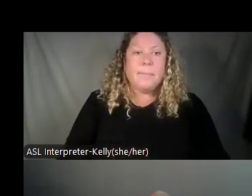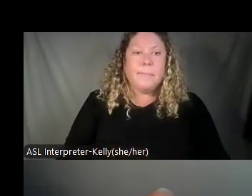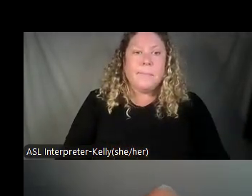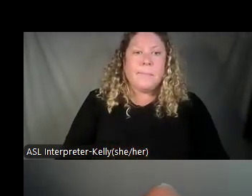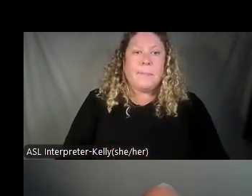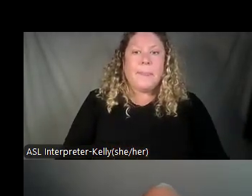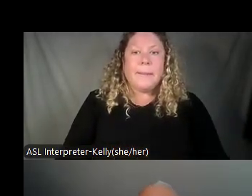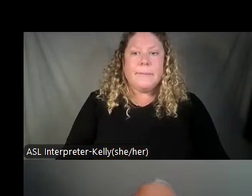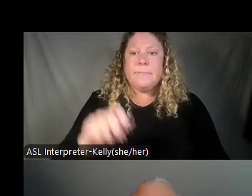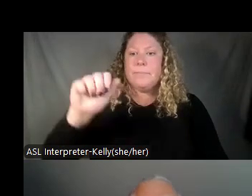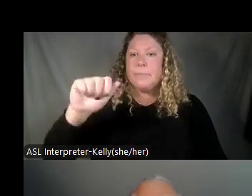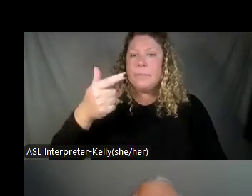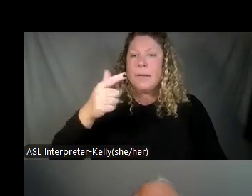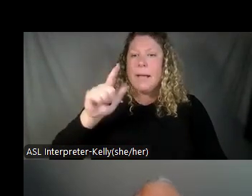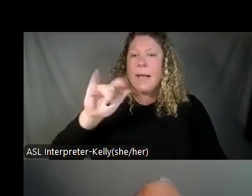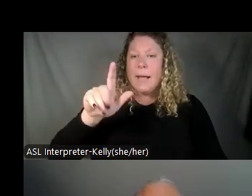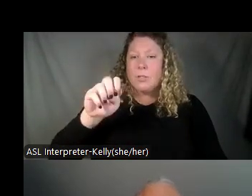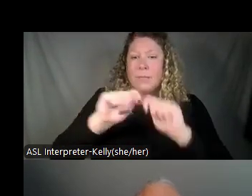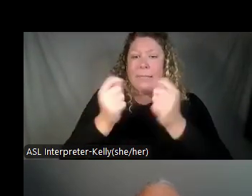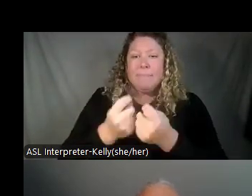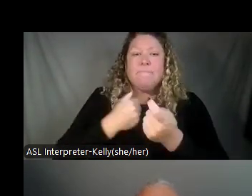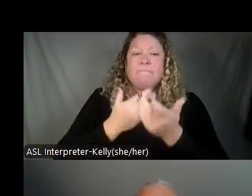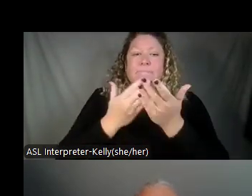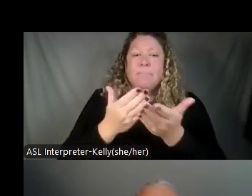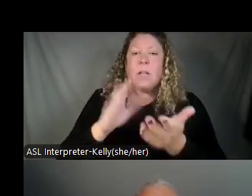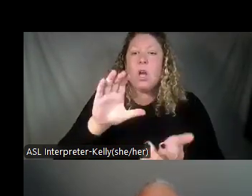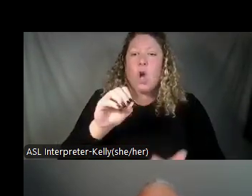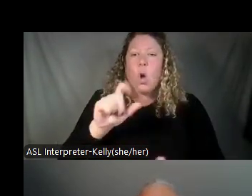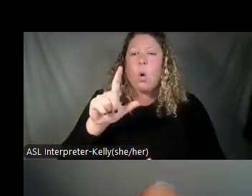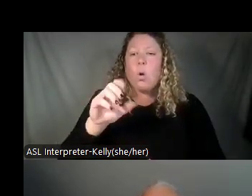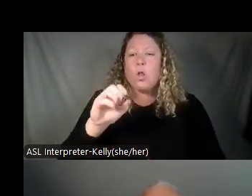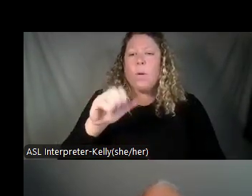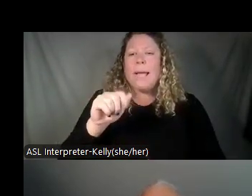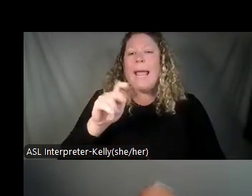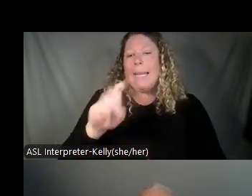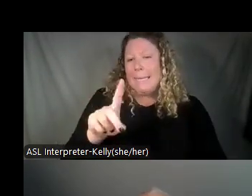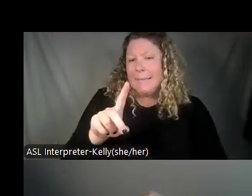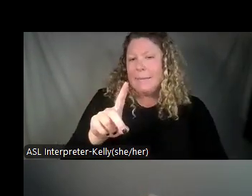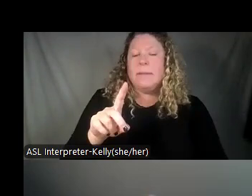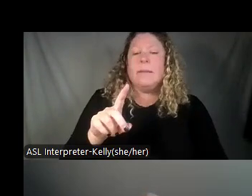So Agile teams are co-located. Now, I kind of got to look